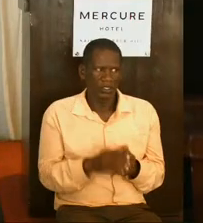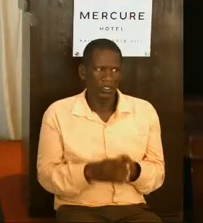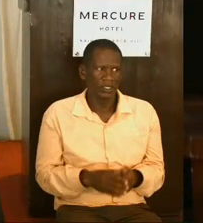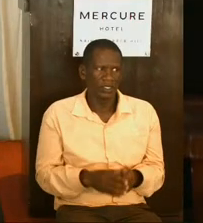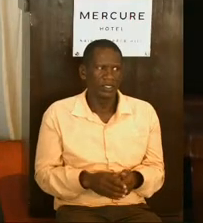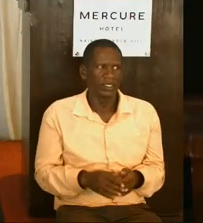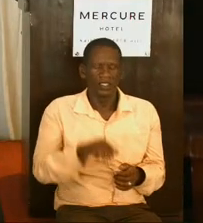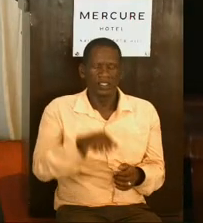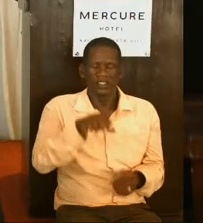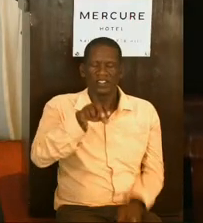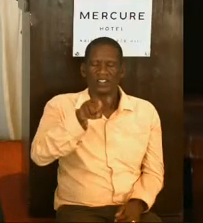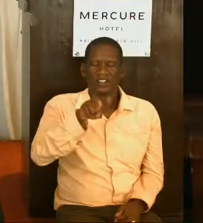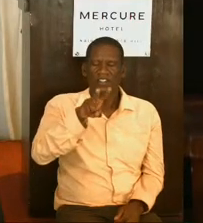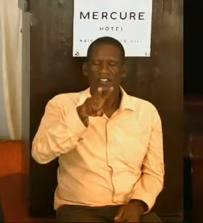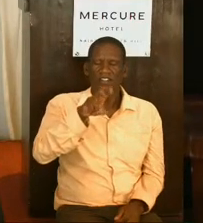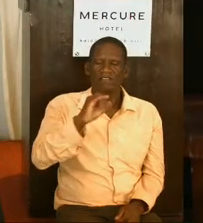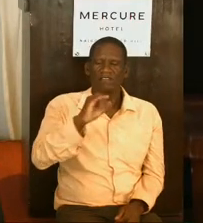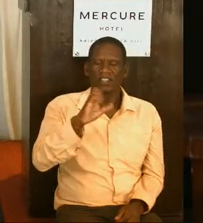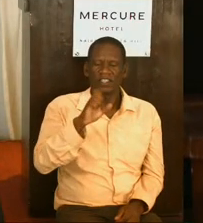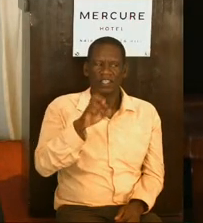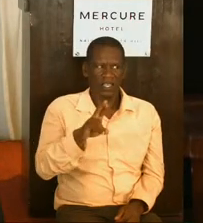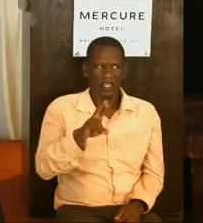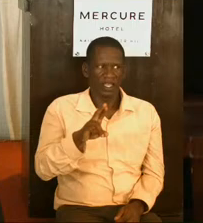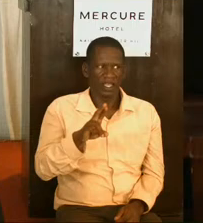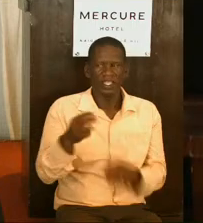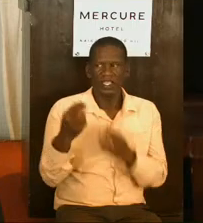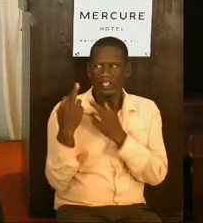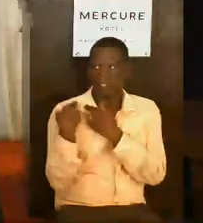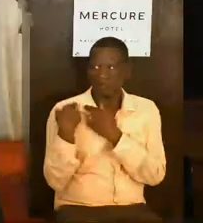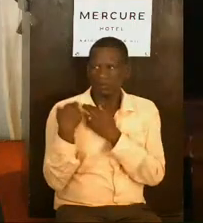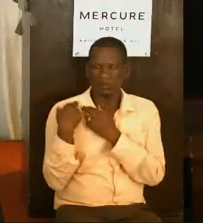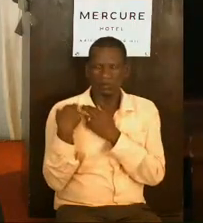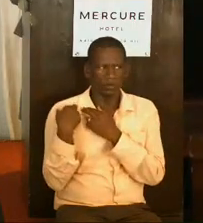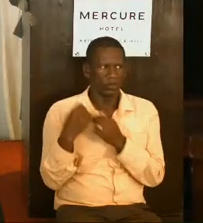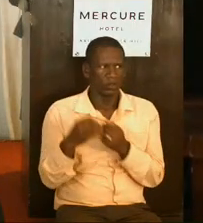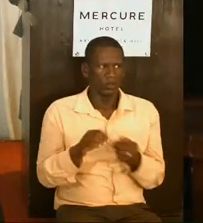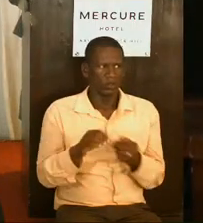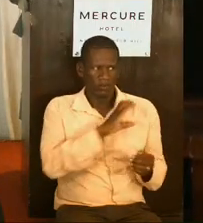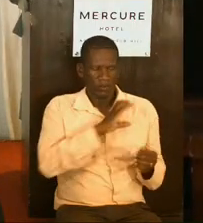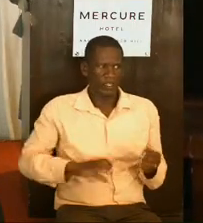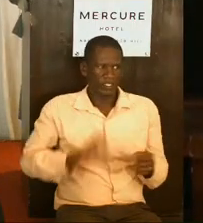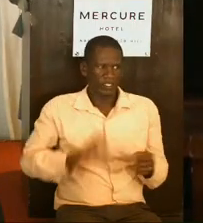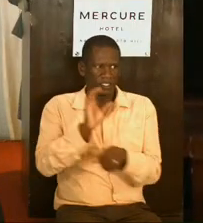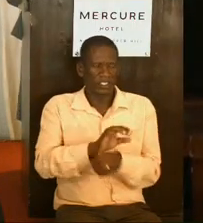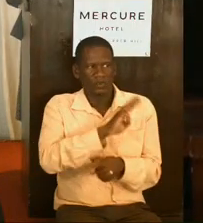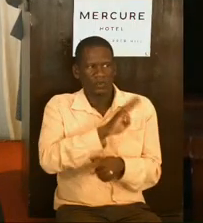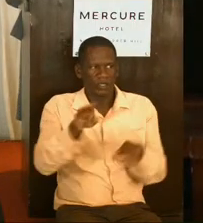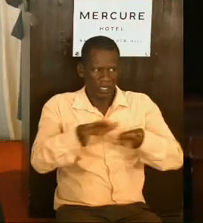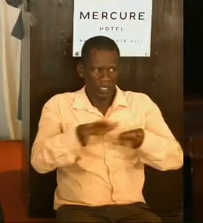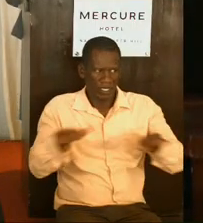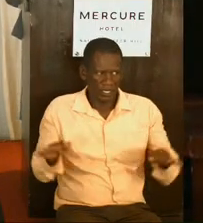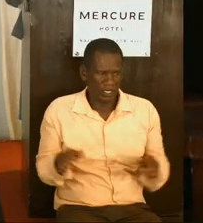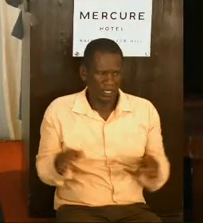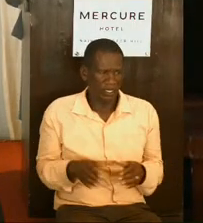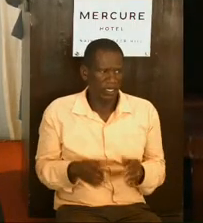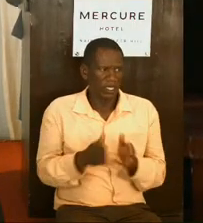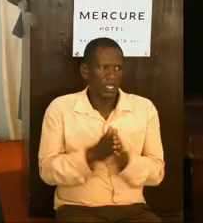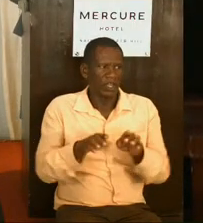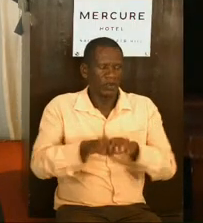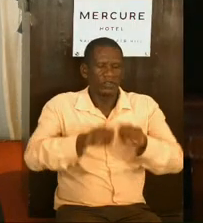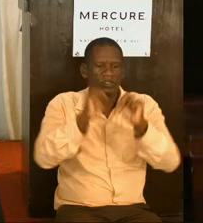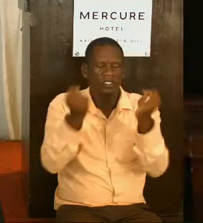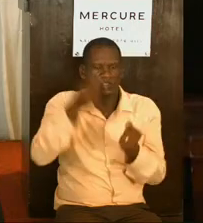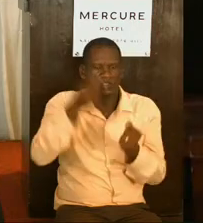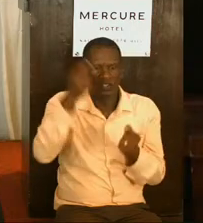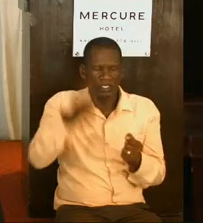is the vika the vika in charge of Christ Church in Westlands he's a social